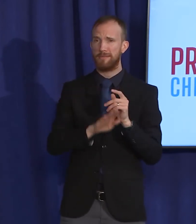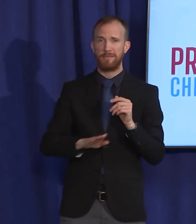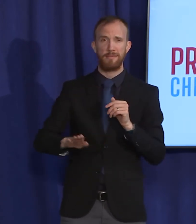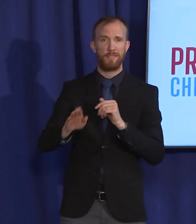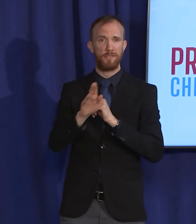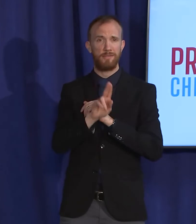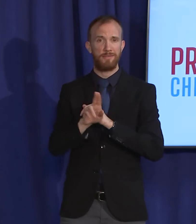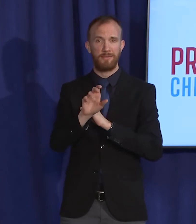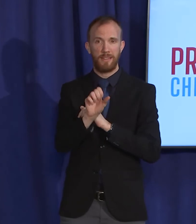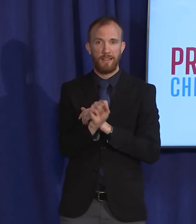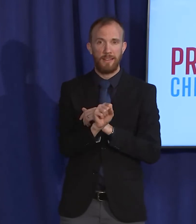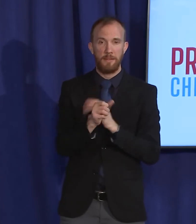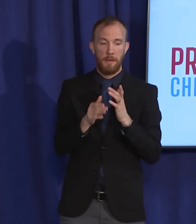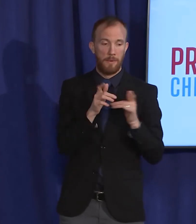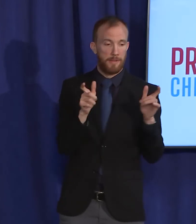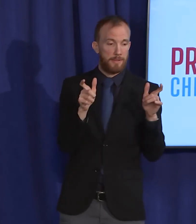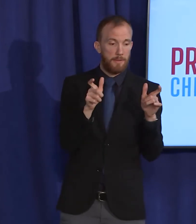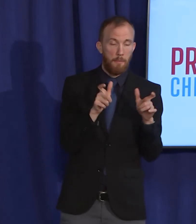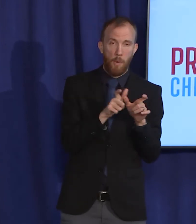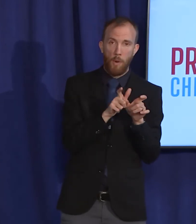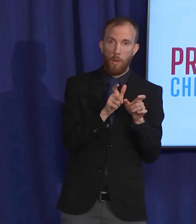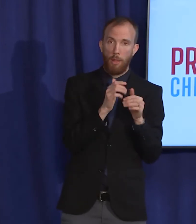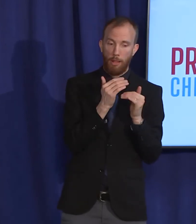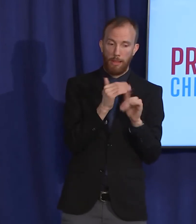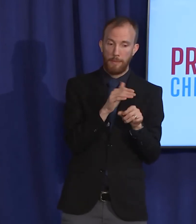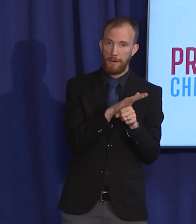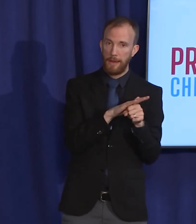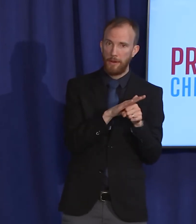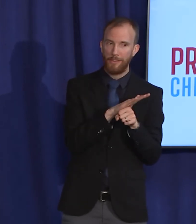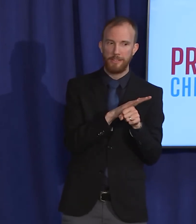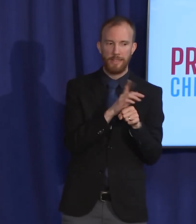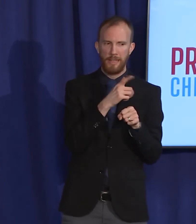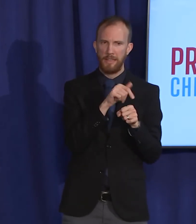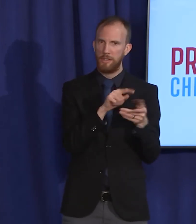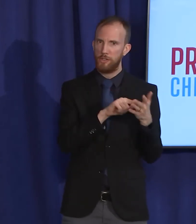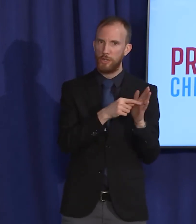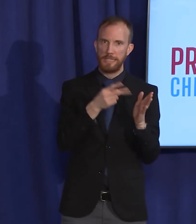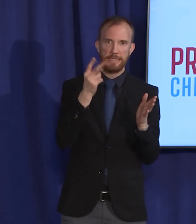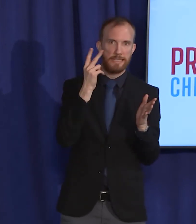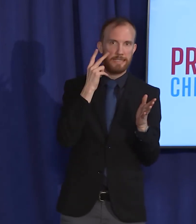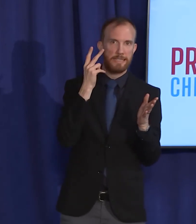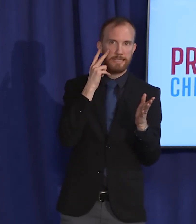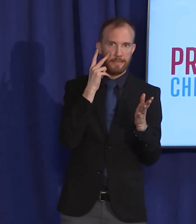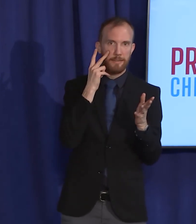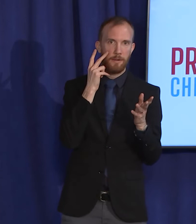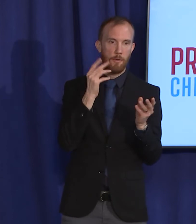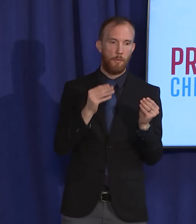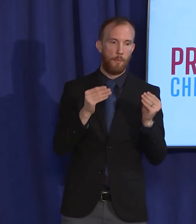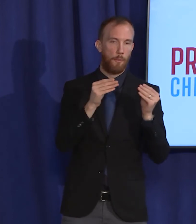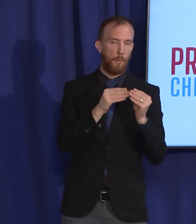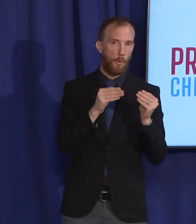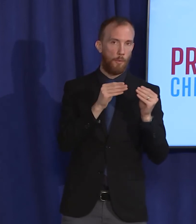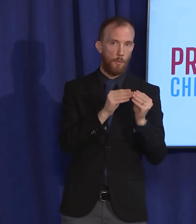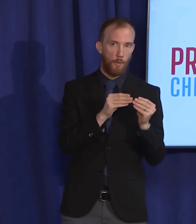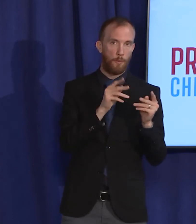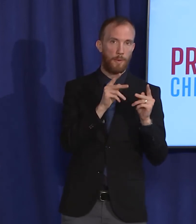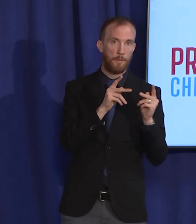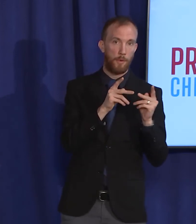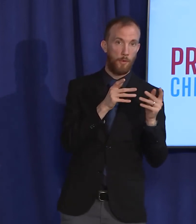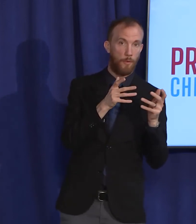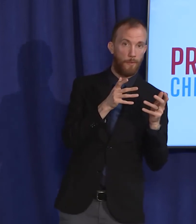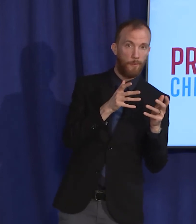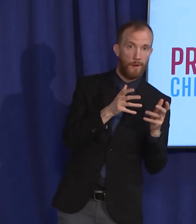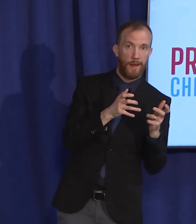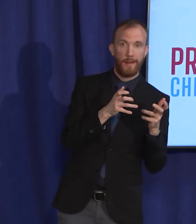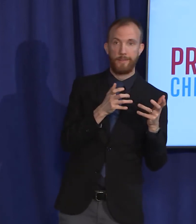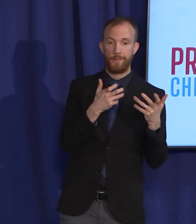we have, especially small, limited settings, that are starting to see that supply-demand shift. And we are way ahead